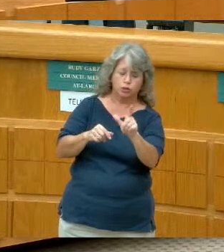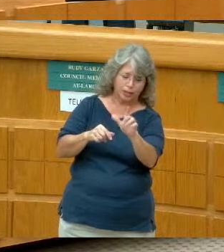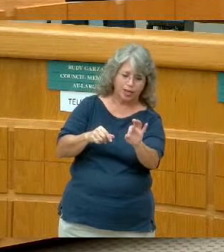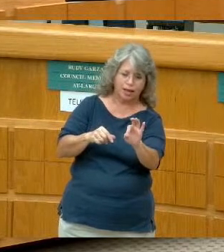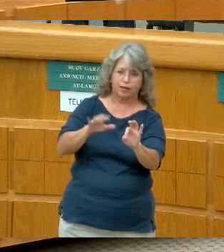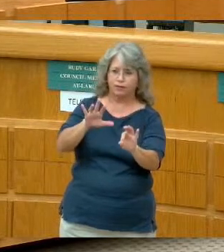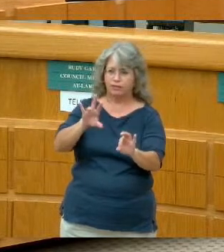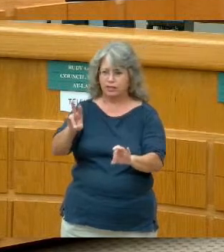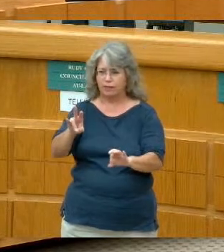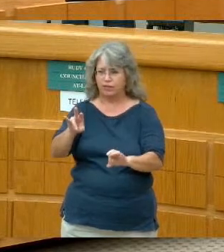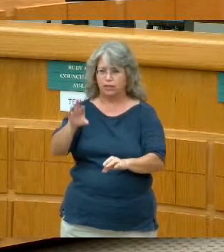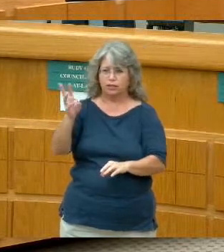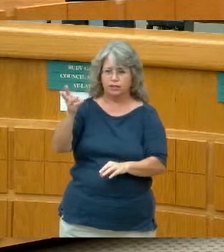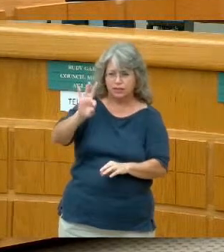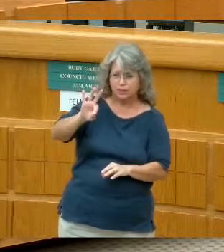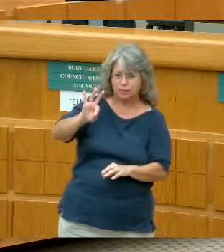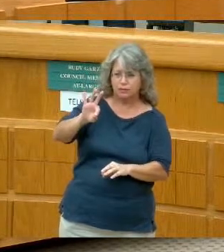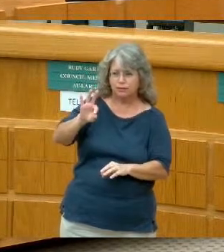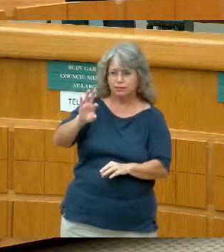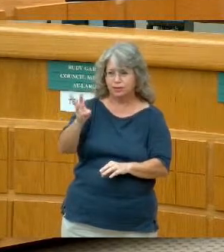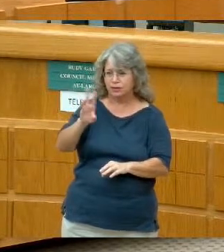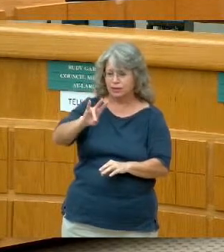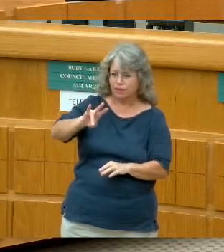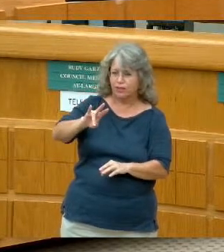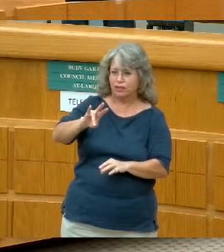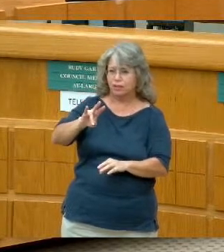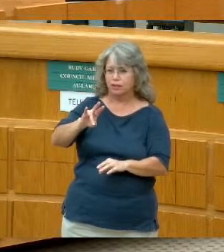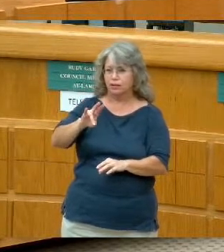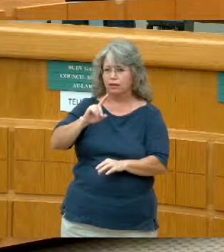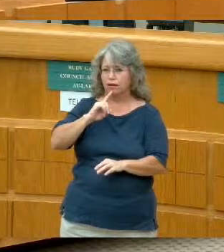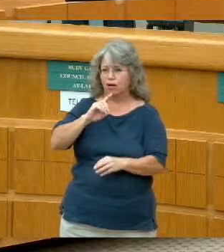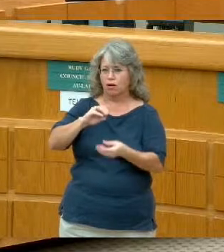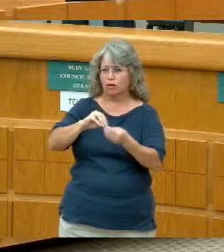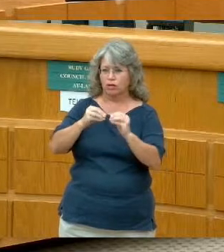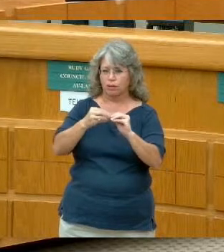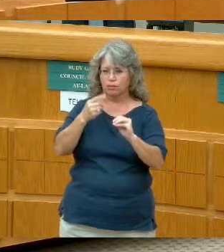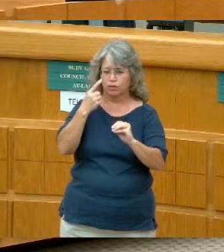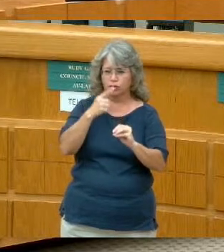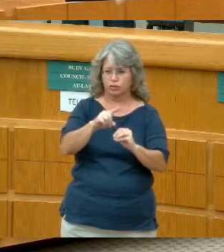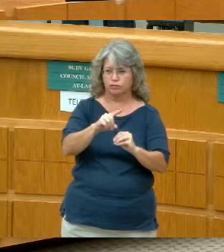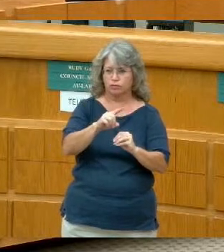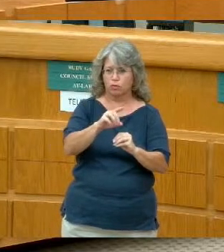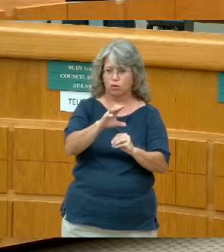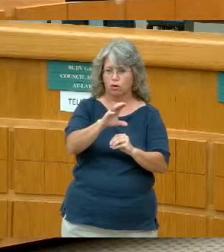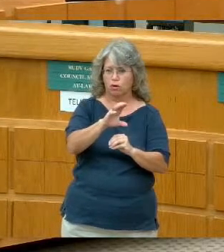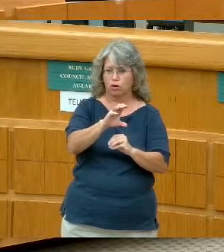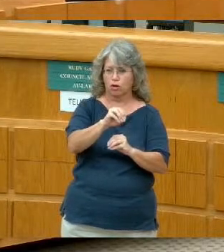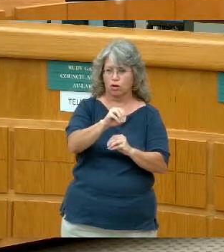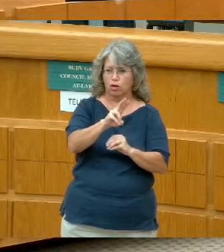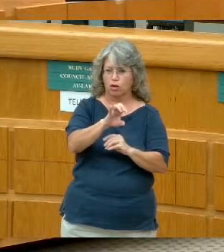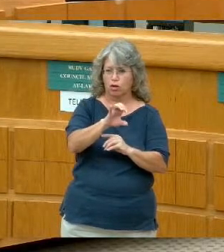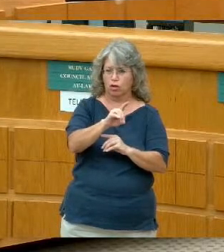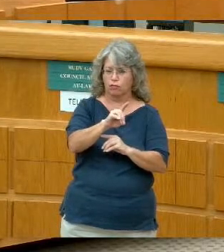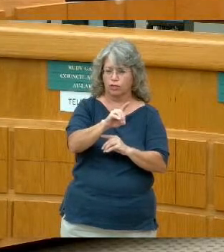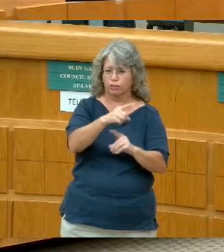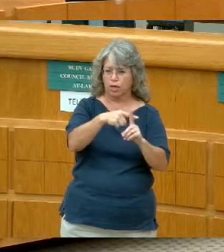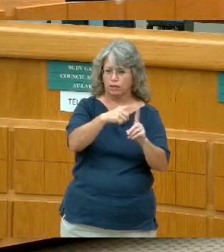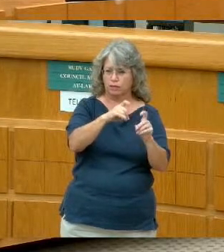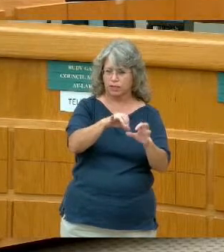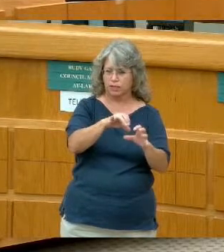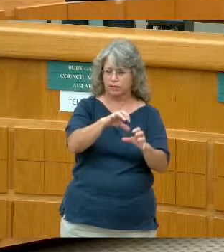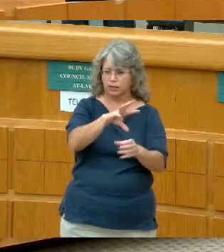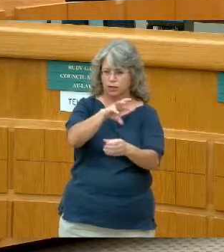29, 57, and 67. Are the numbers for the COVID test positive are part of those numbers